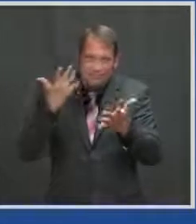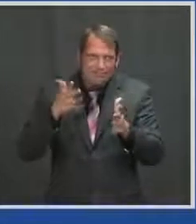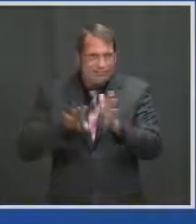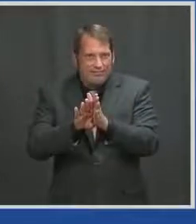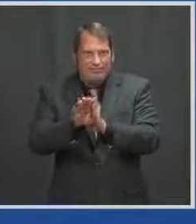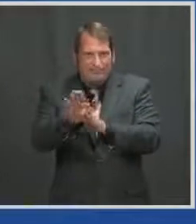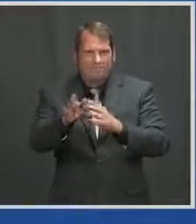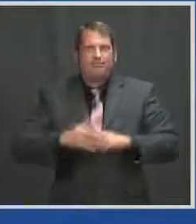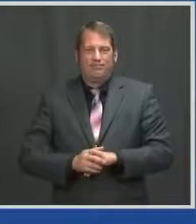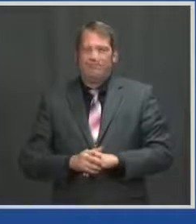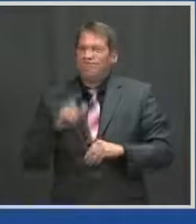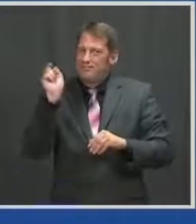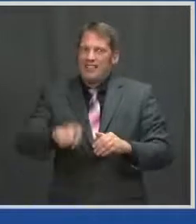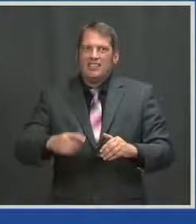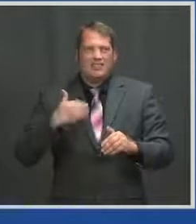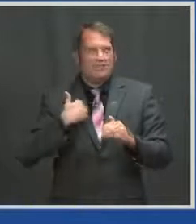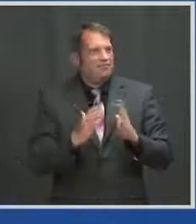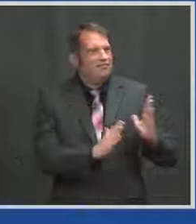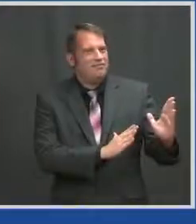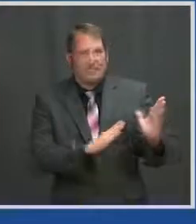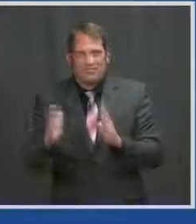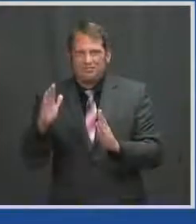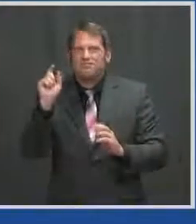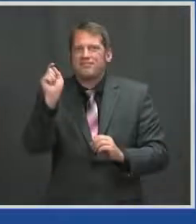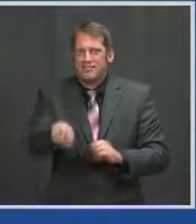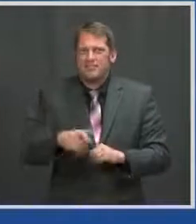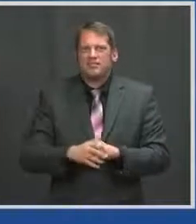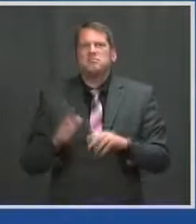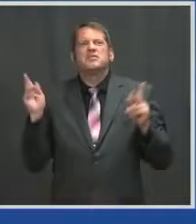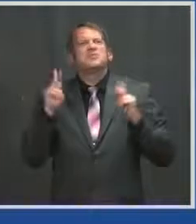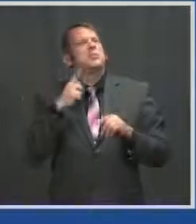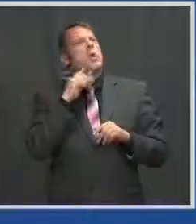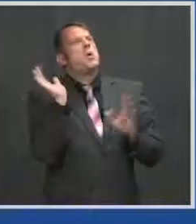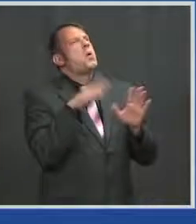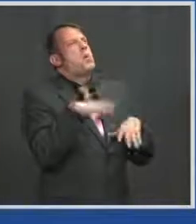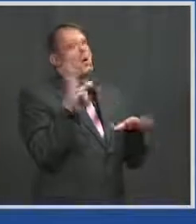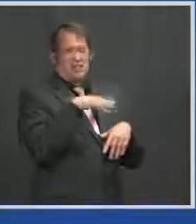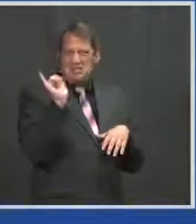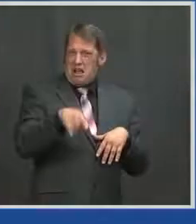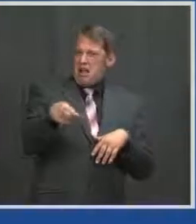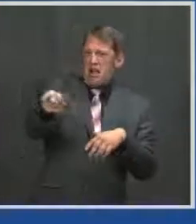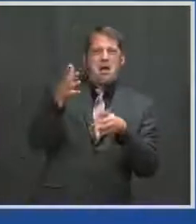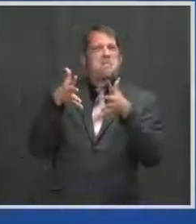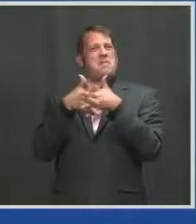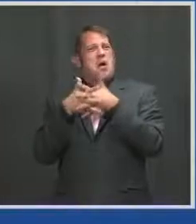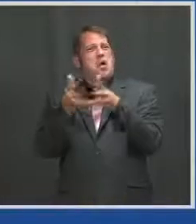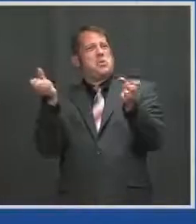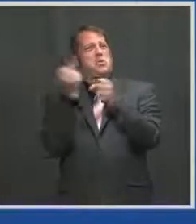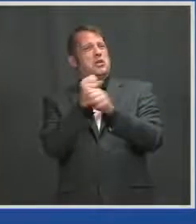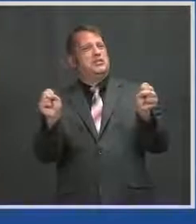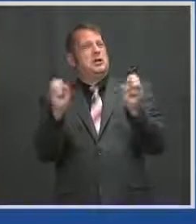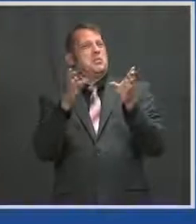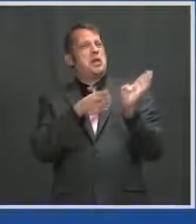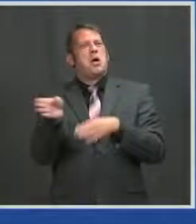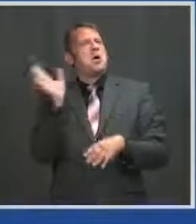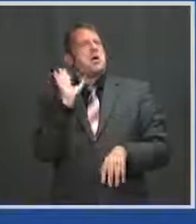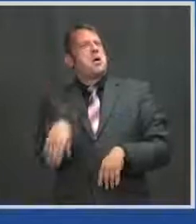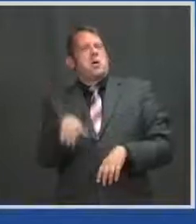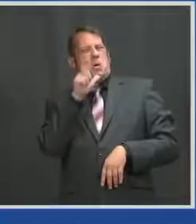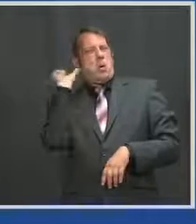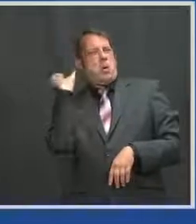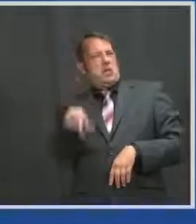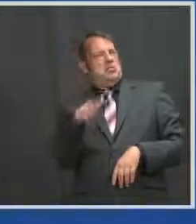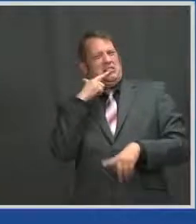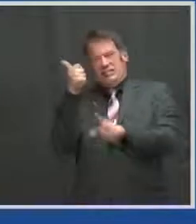that we didn't need the American Rescue Plan, that this economy would just heal itself.